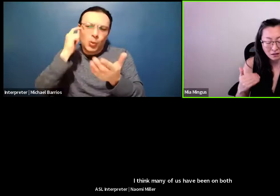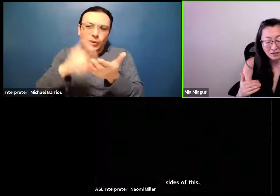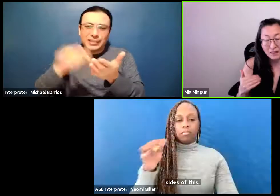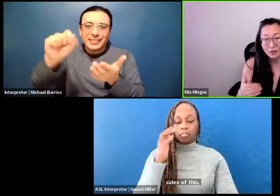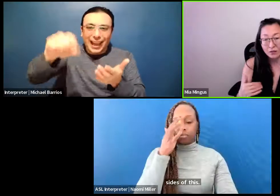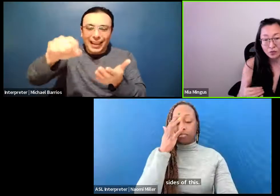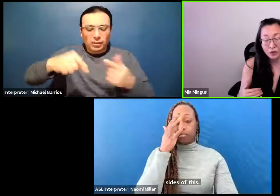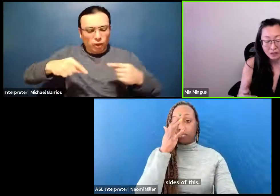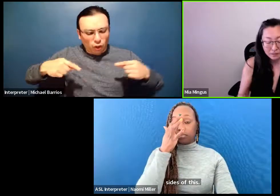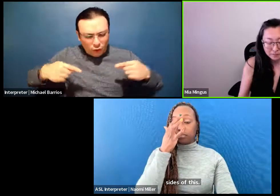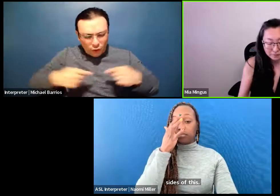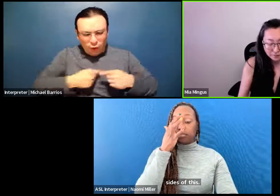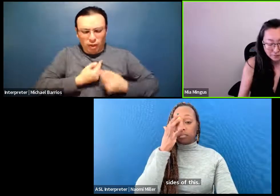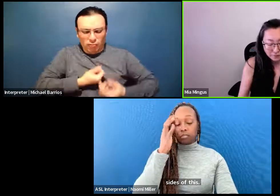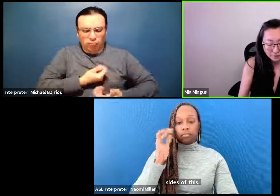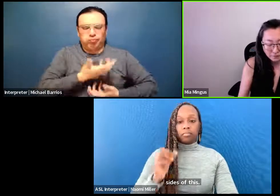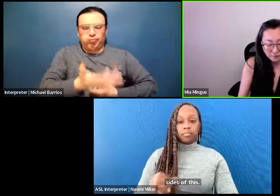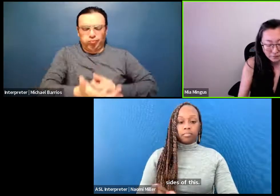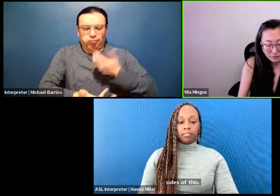present alongside our joy.